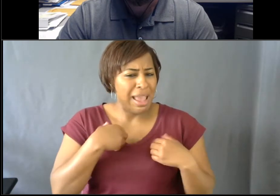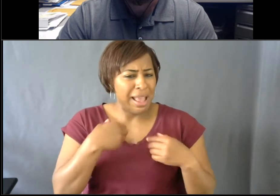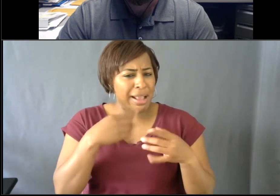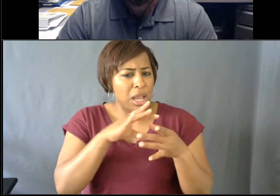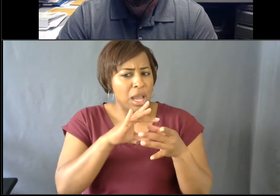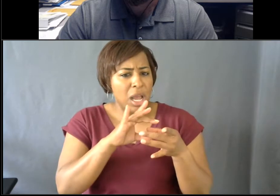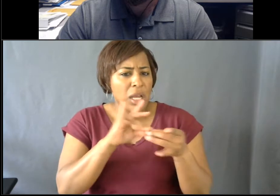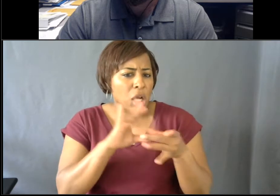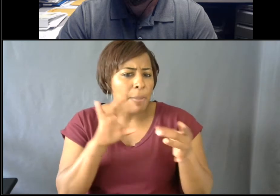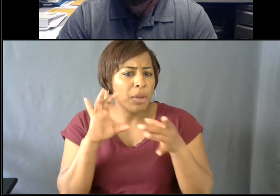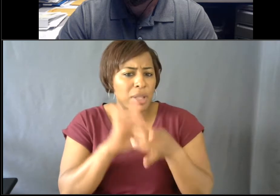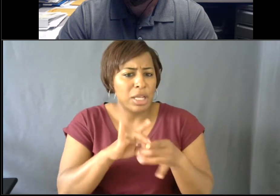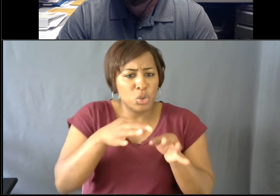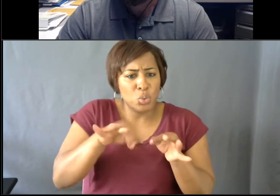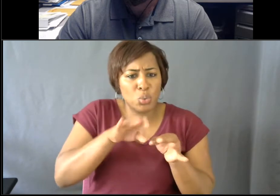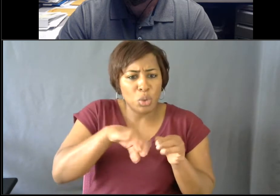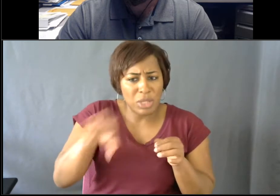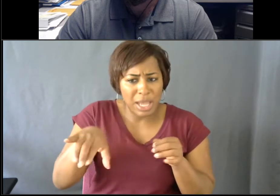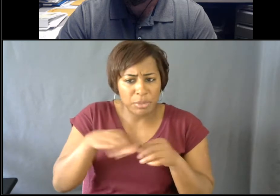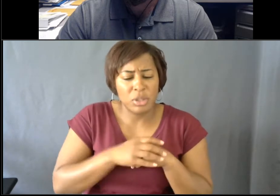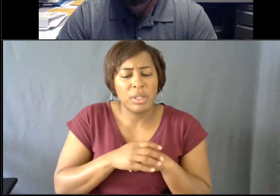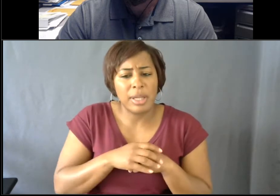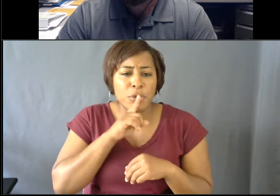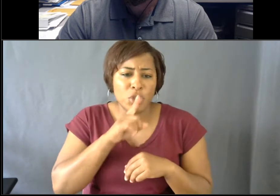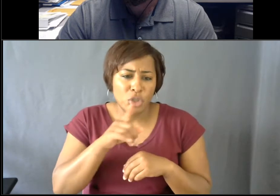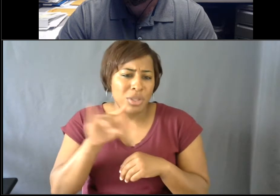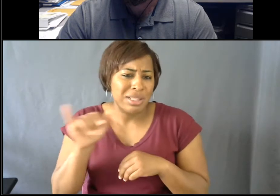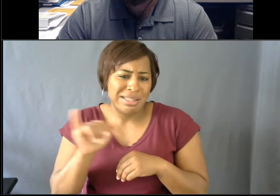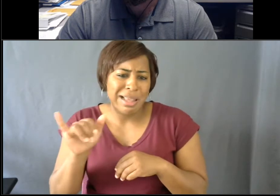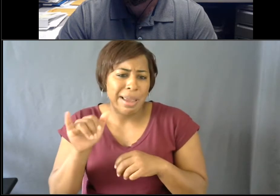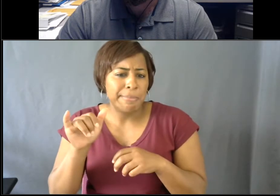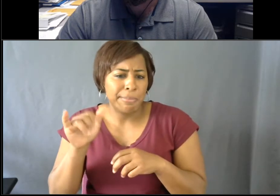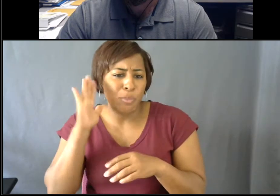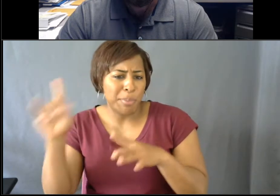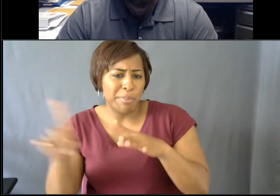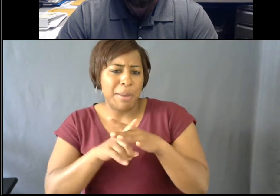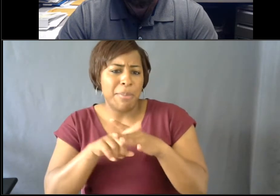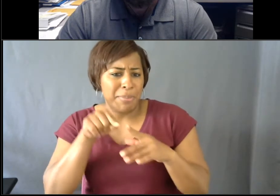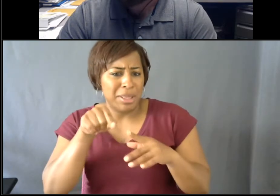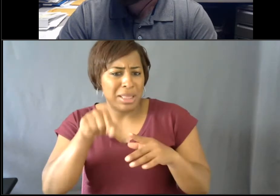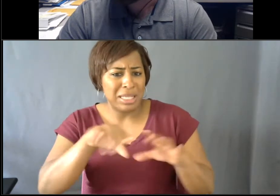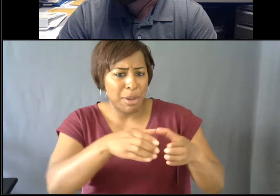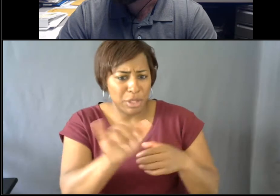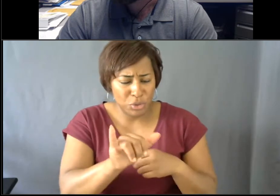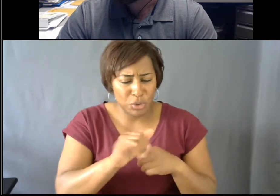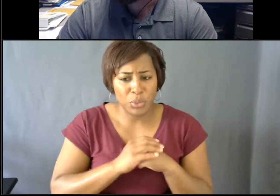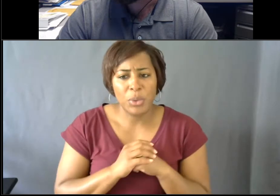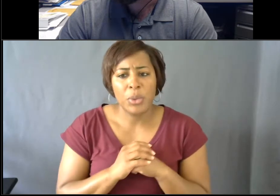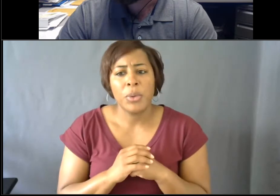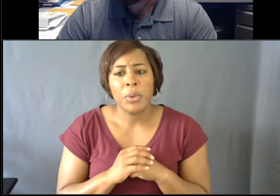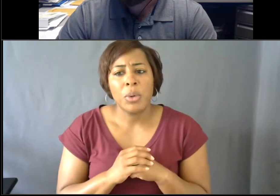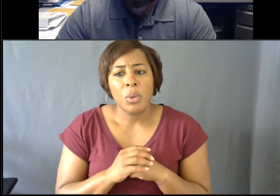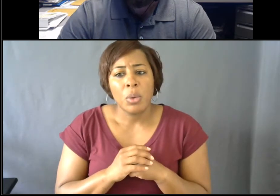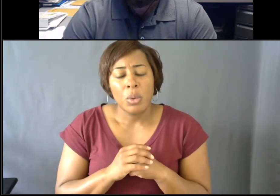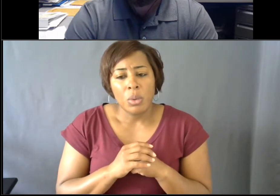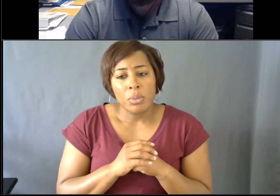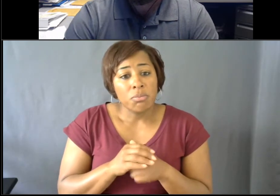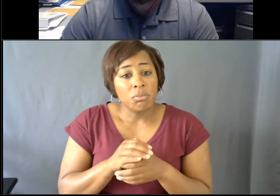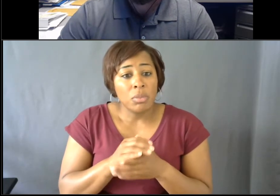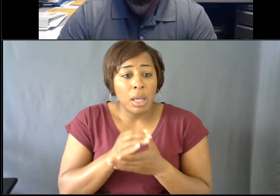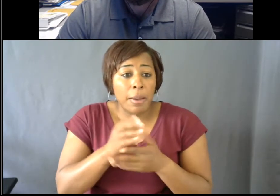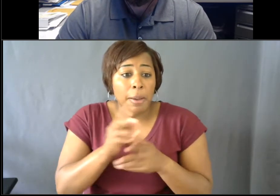up with this population as well. And that's because a lot of people did have some vision, so they